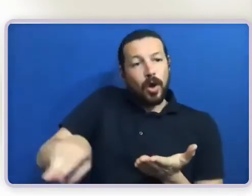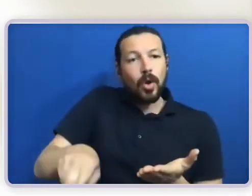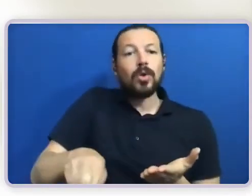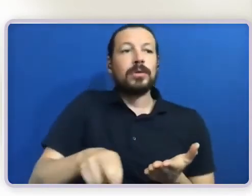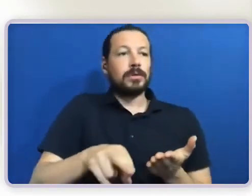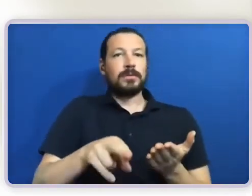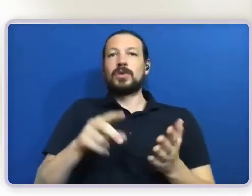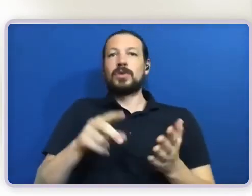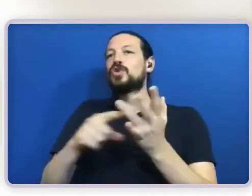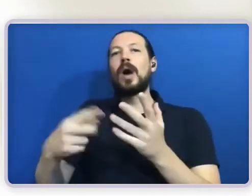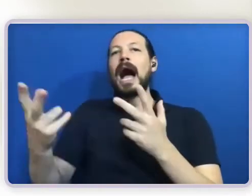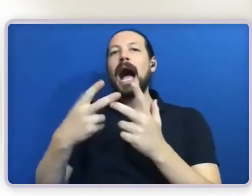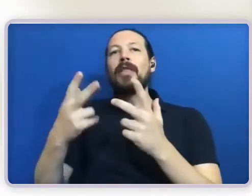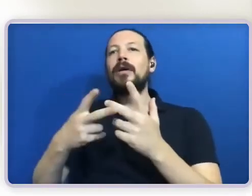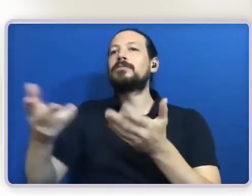Commission.